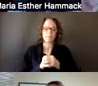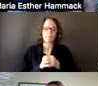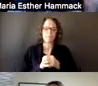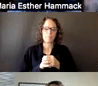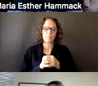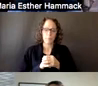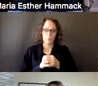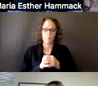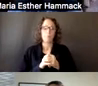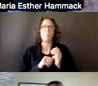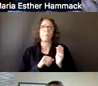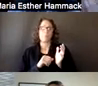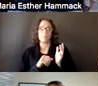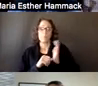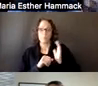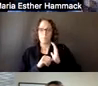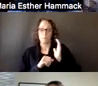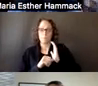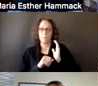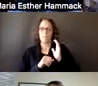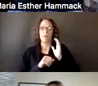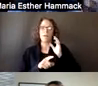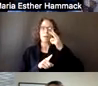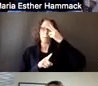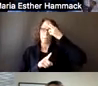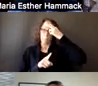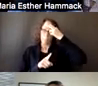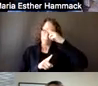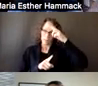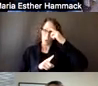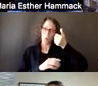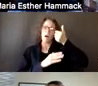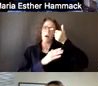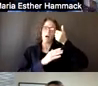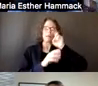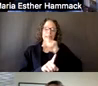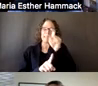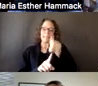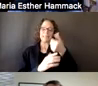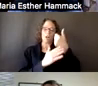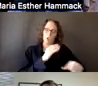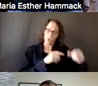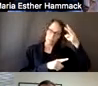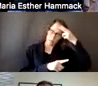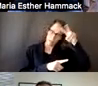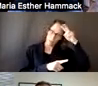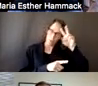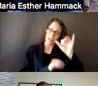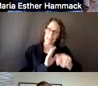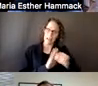when Mexico secured independence, Texas was a Mexican space. And as a Mexican space,